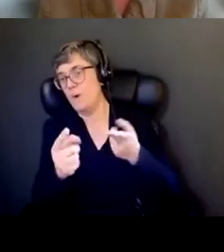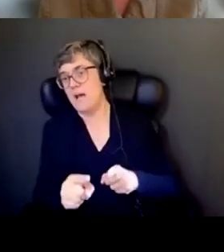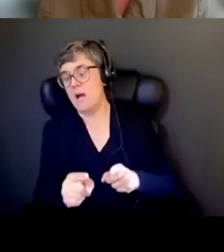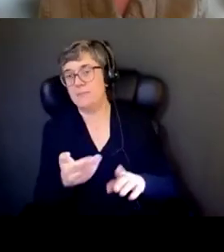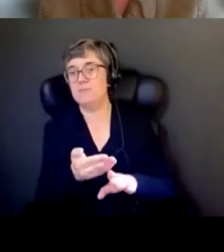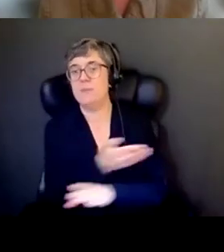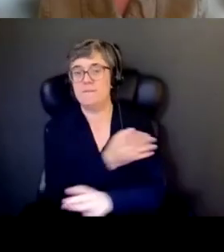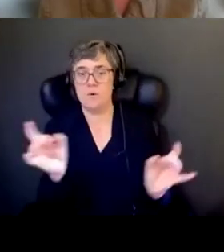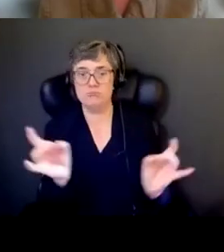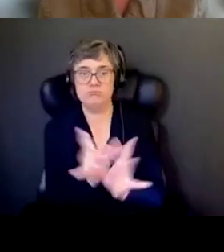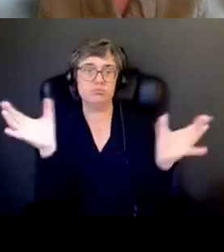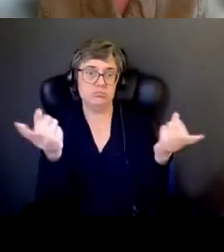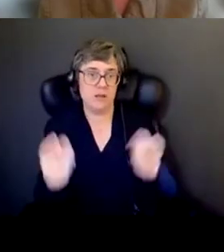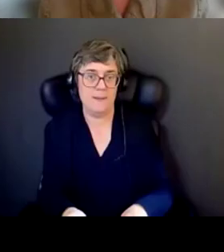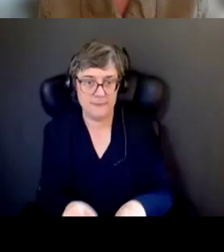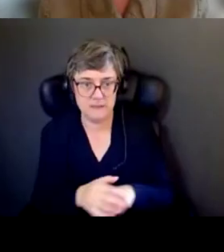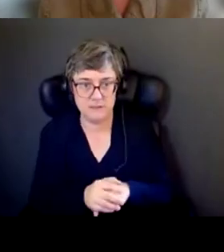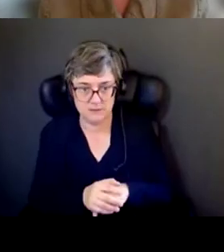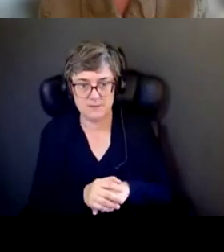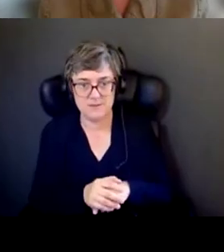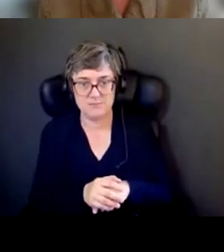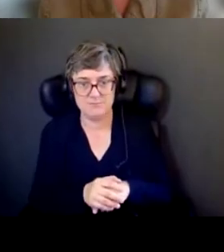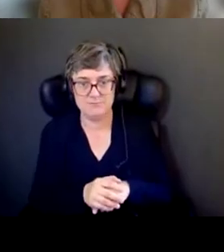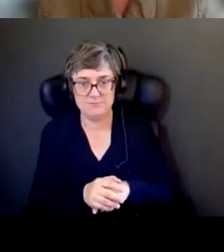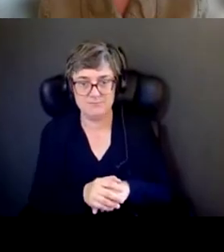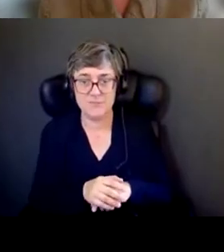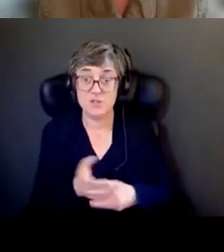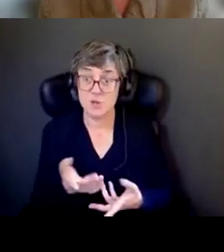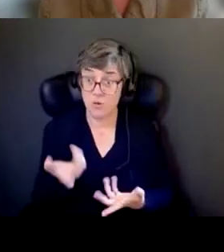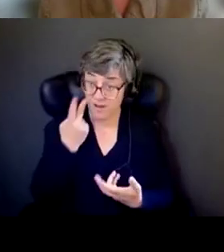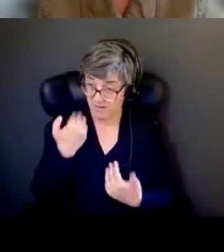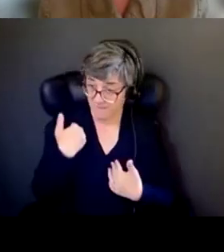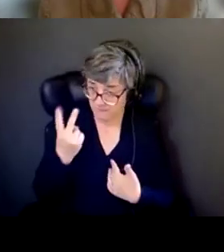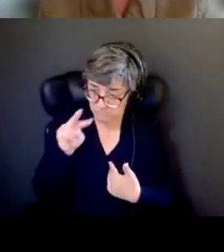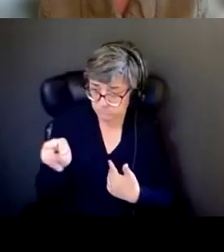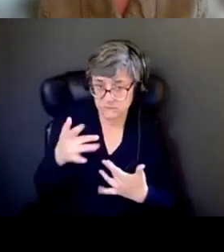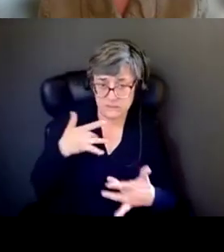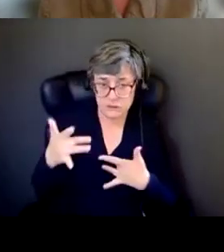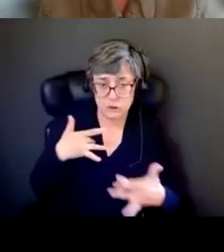help, that's what makes a difference for people. That's what makes a difference for older adults.